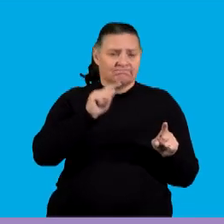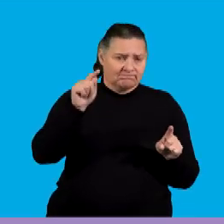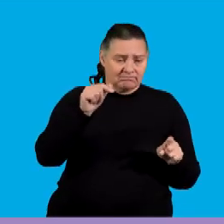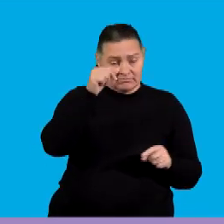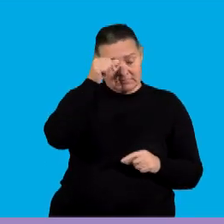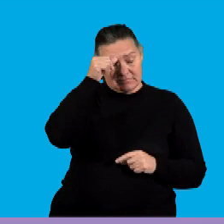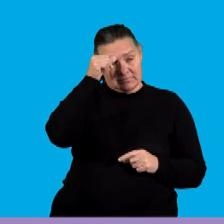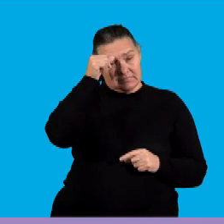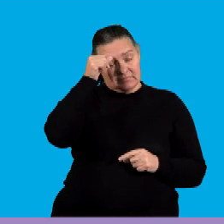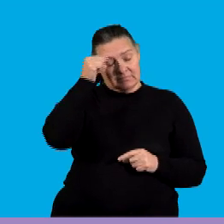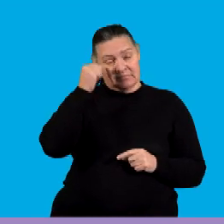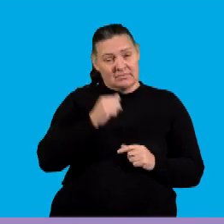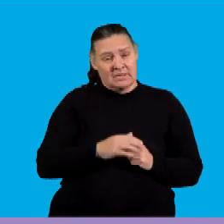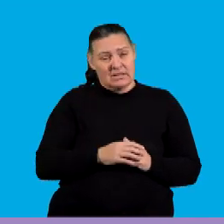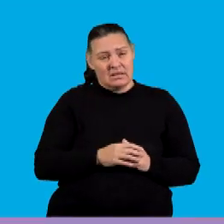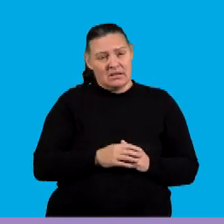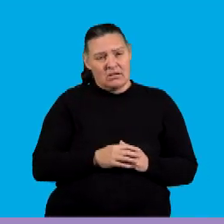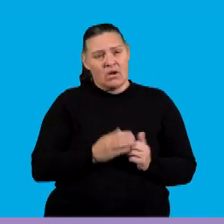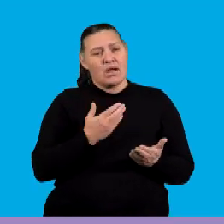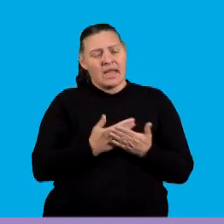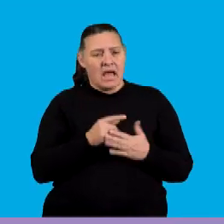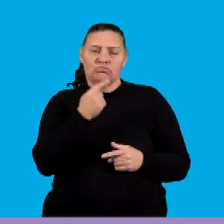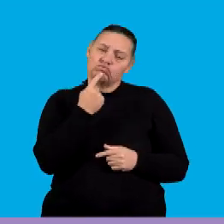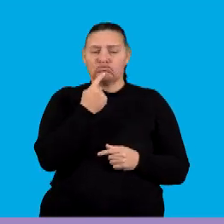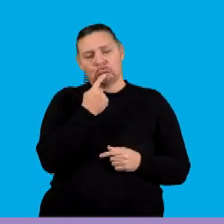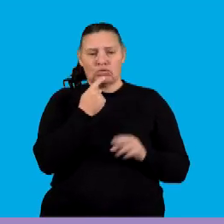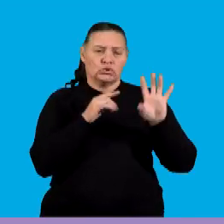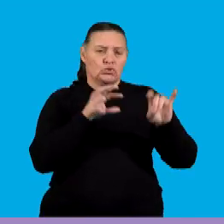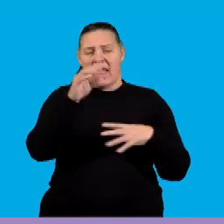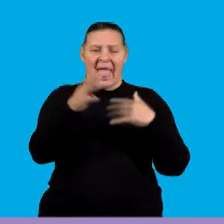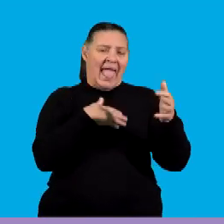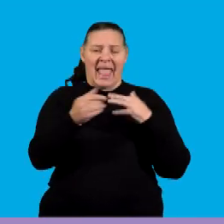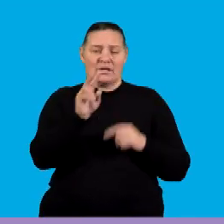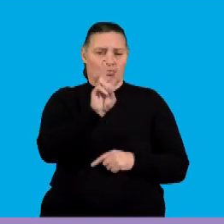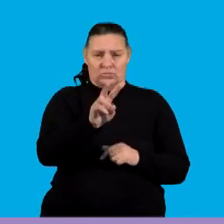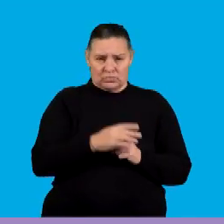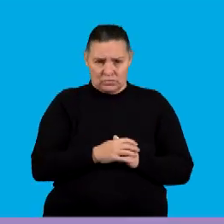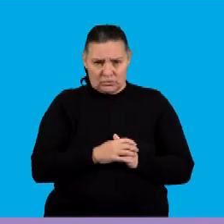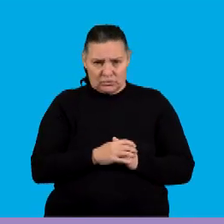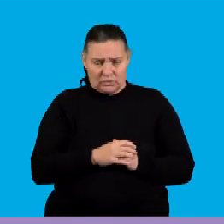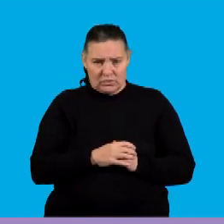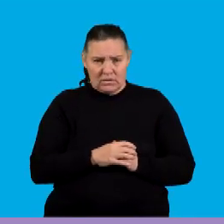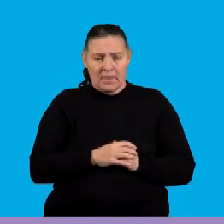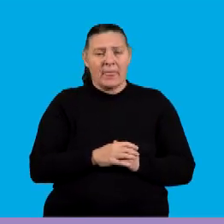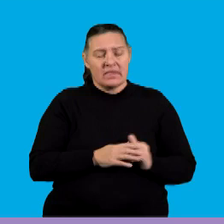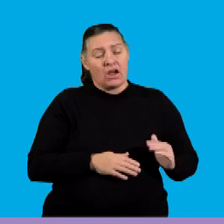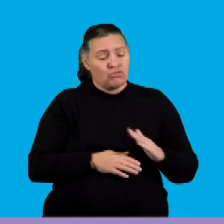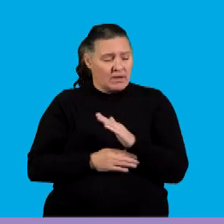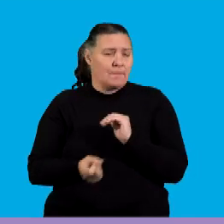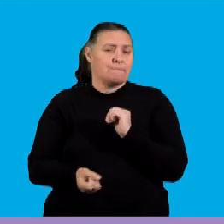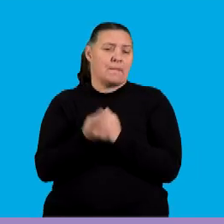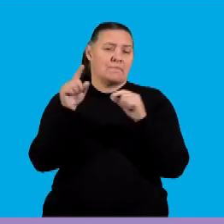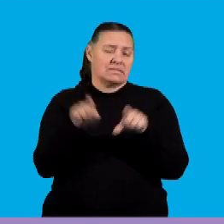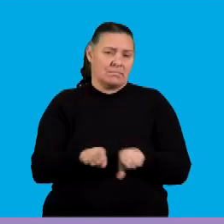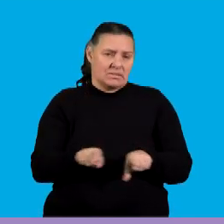these all these points on the same line, we can choose any 2, and the gradient will come